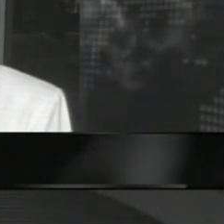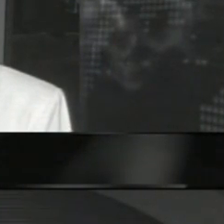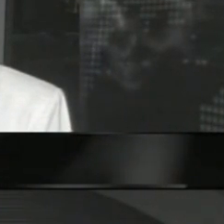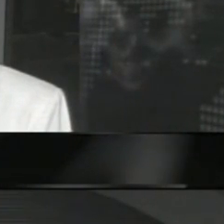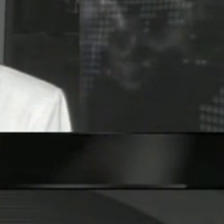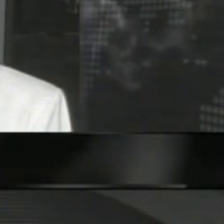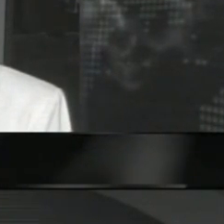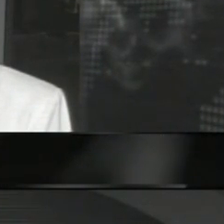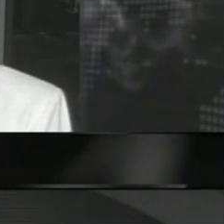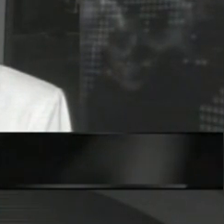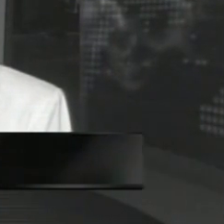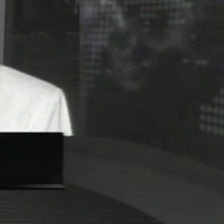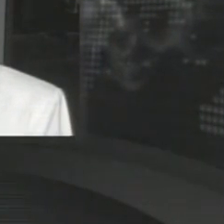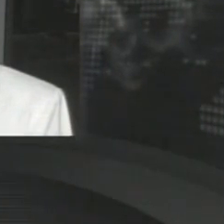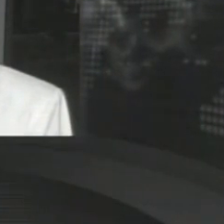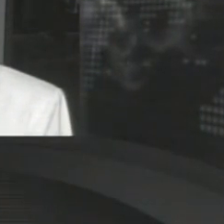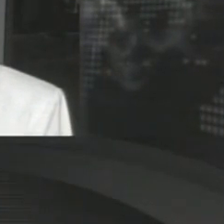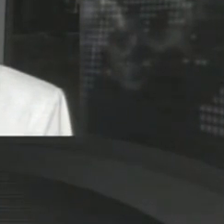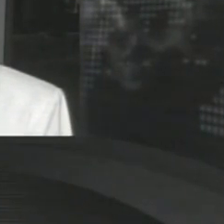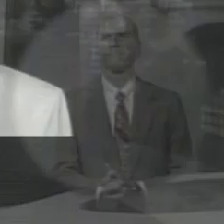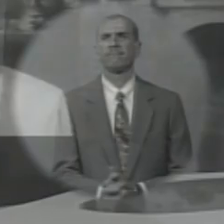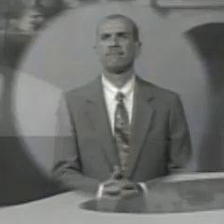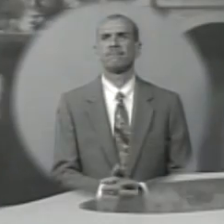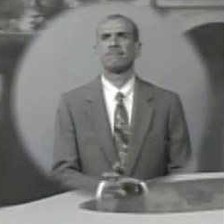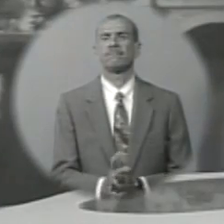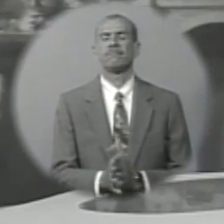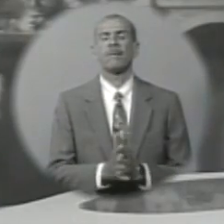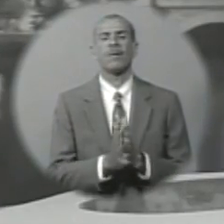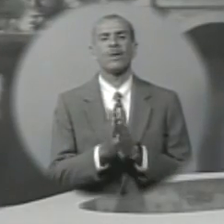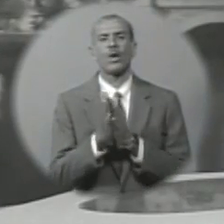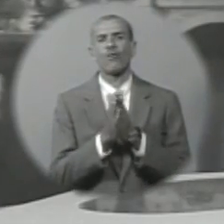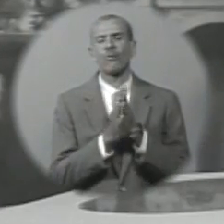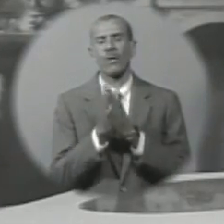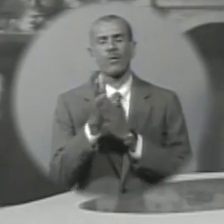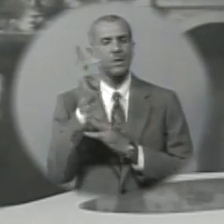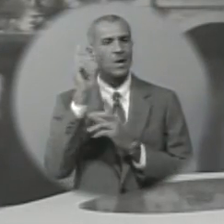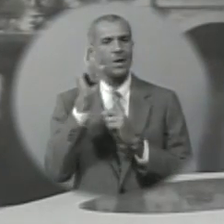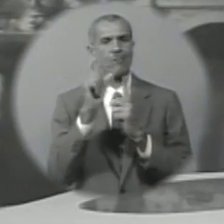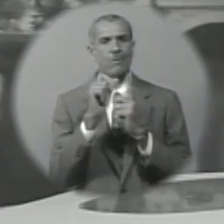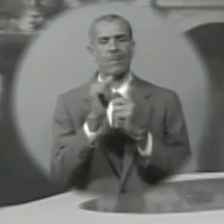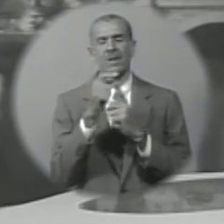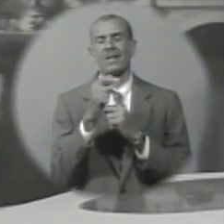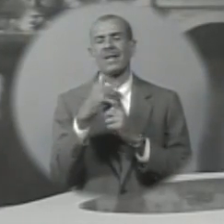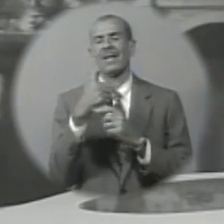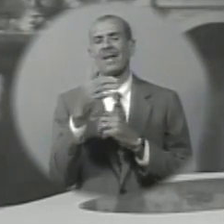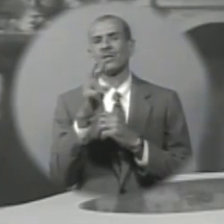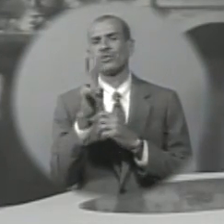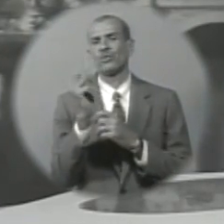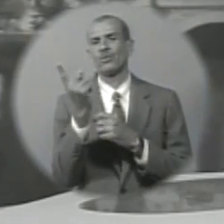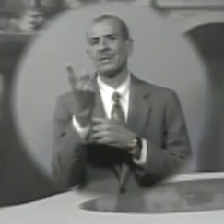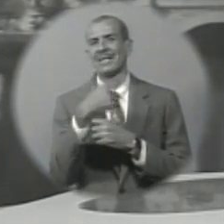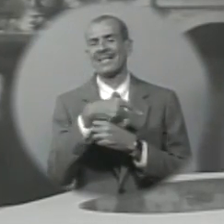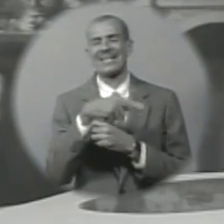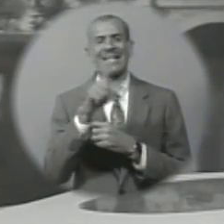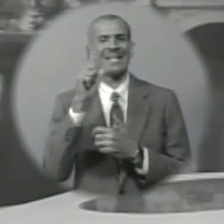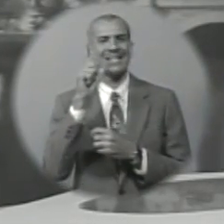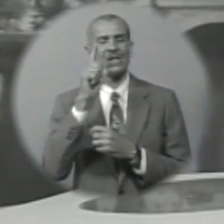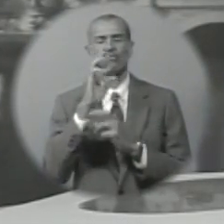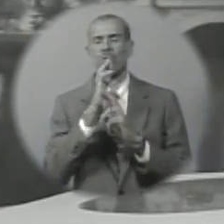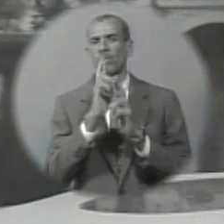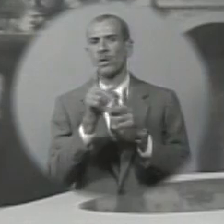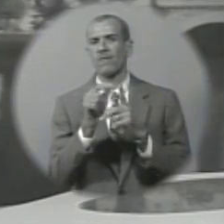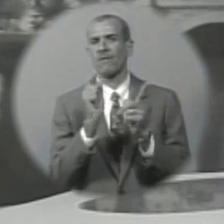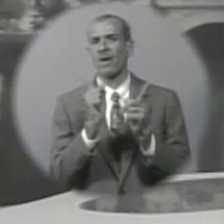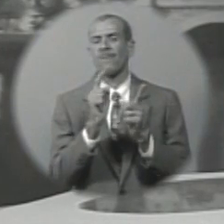Lisa? Thank you very much, Lisa. And of course, we look forward to hearing from you over the course of the next 2 days. That's our Lisa Broom there reporting